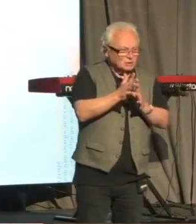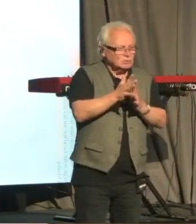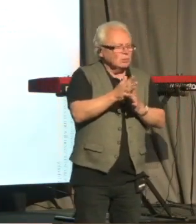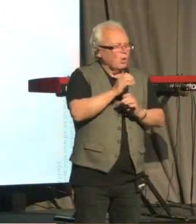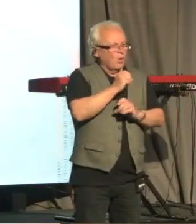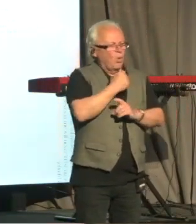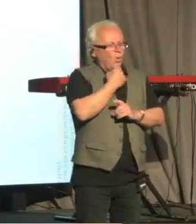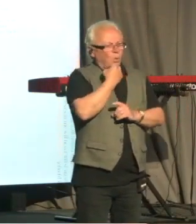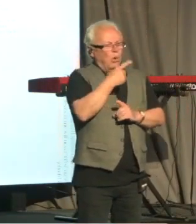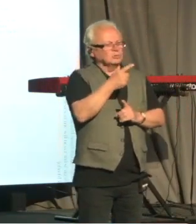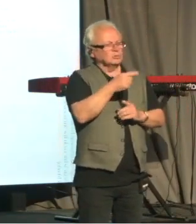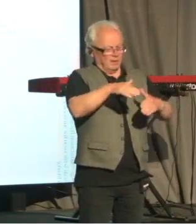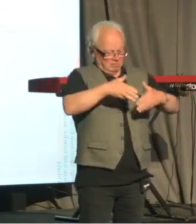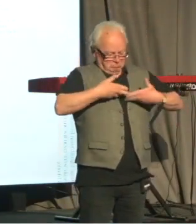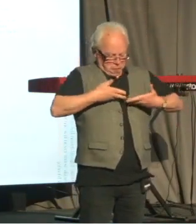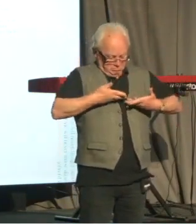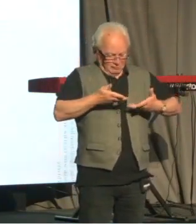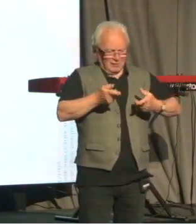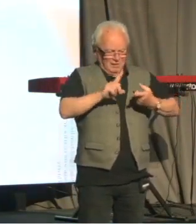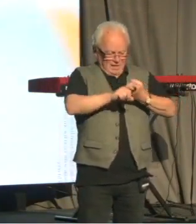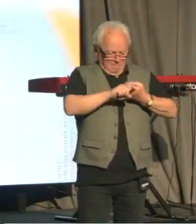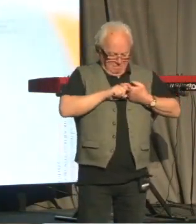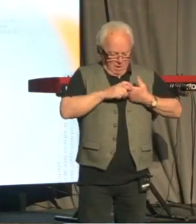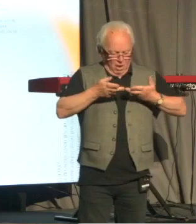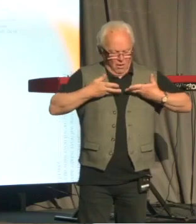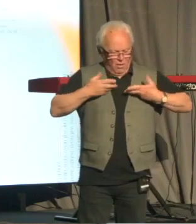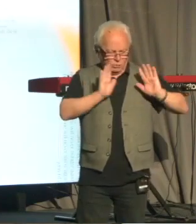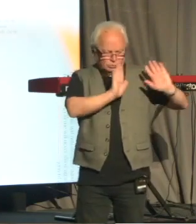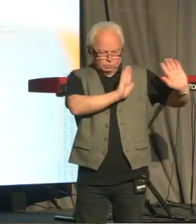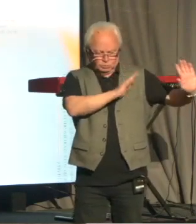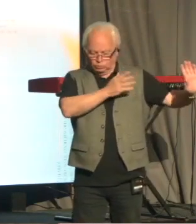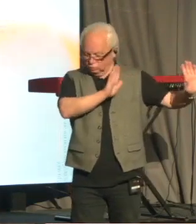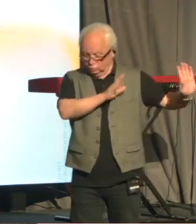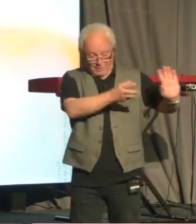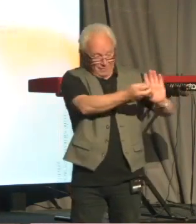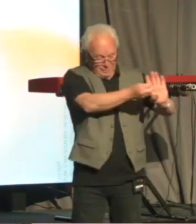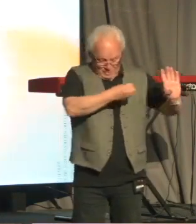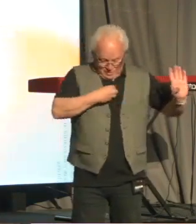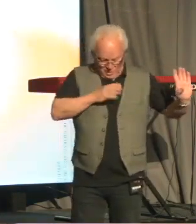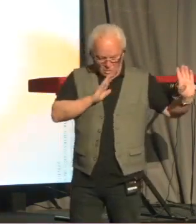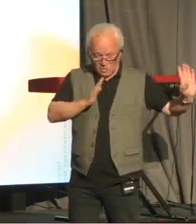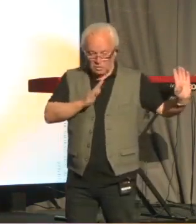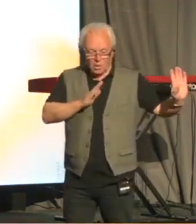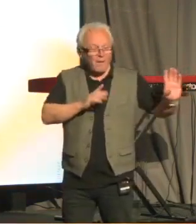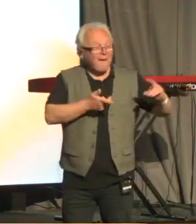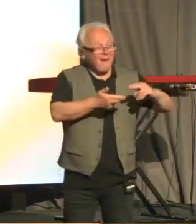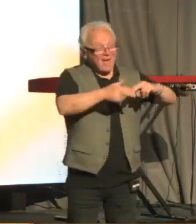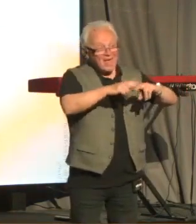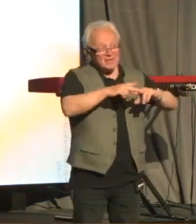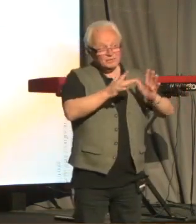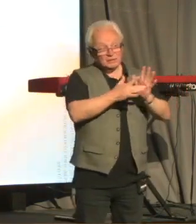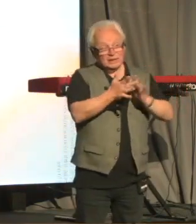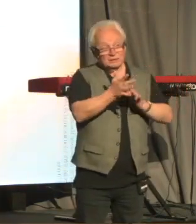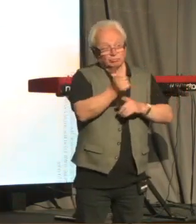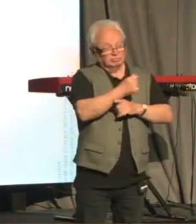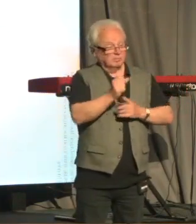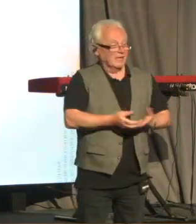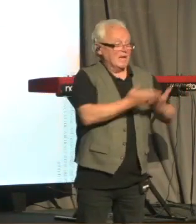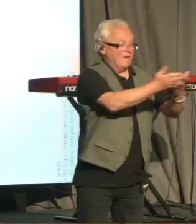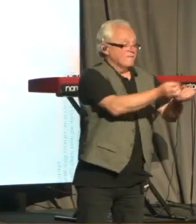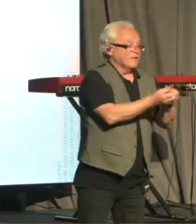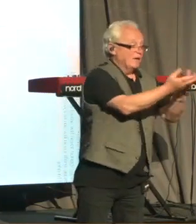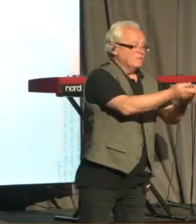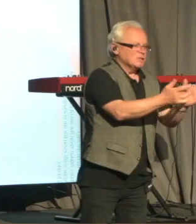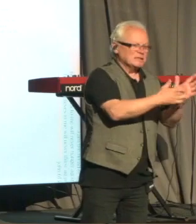not withhold any good thing from you. If Jesus is holding out on you today, it's only because he